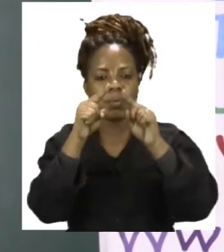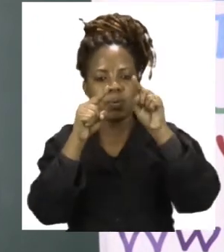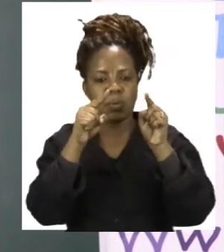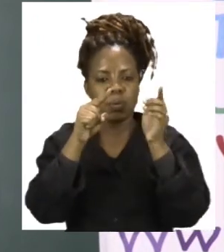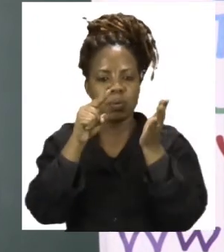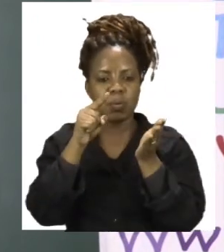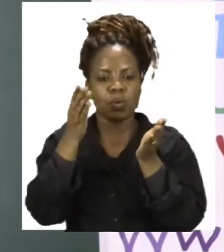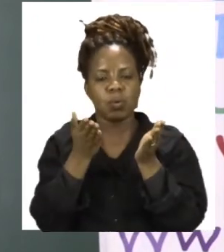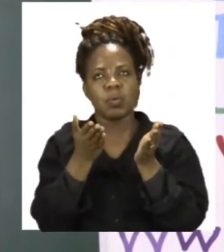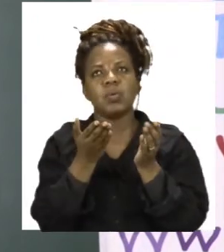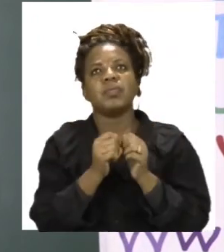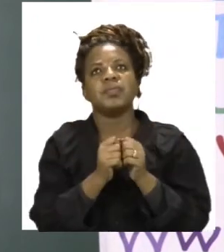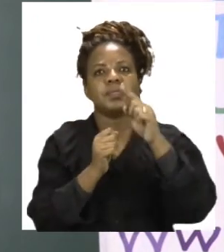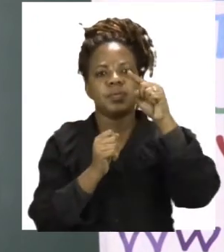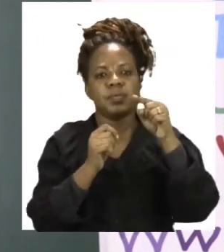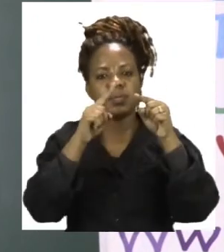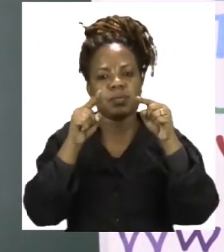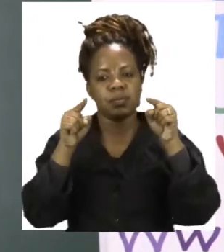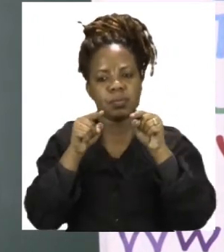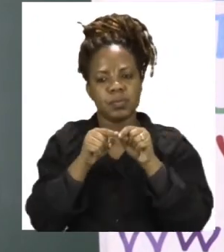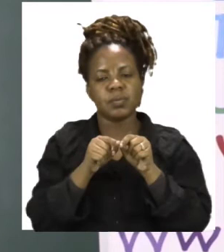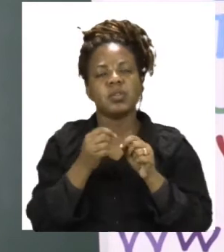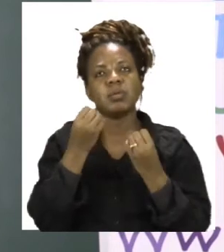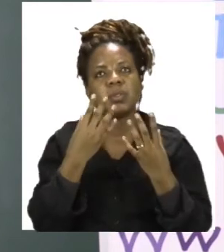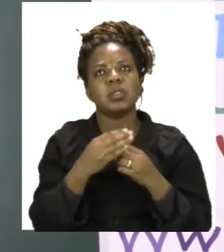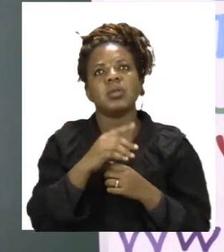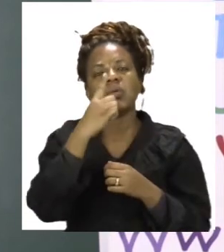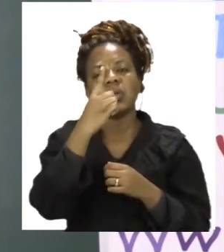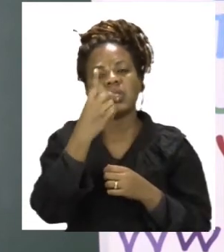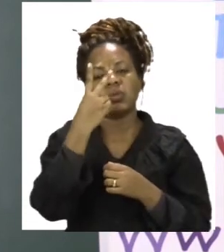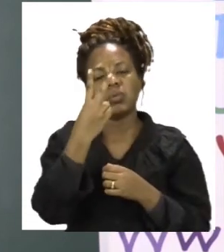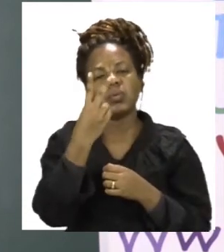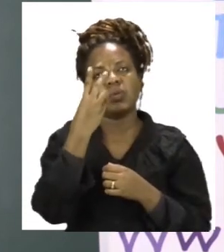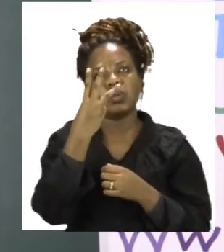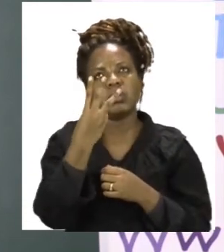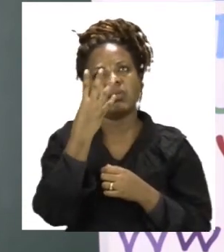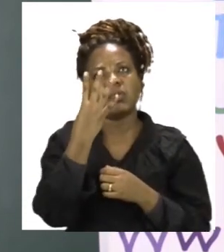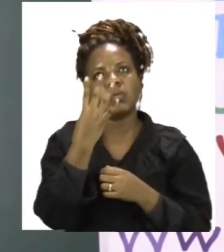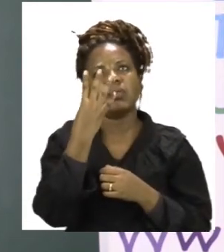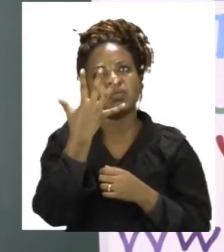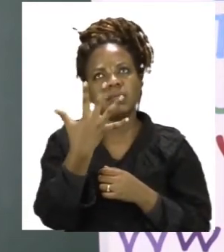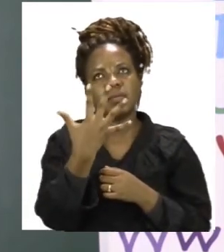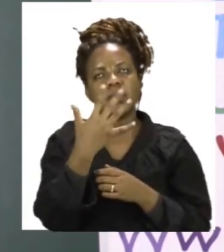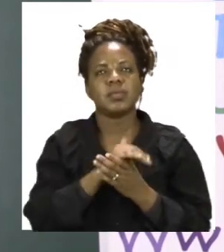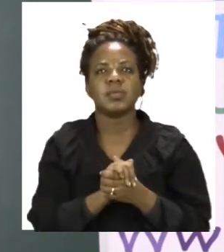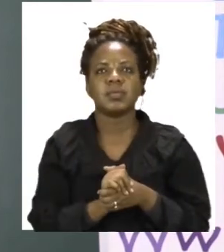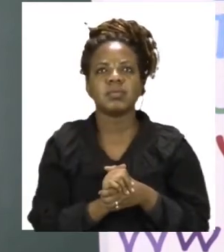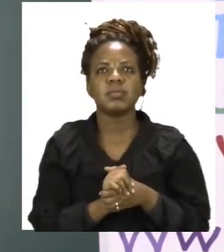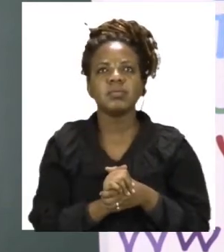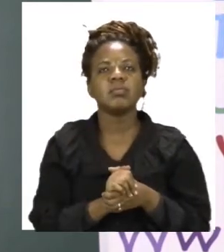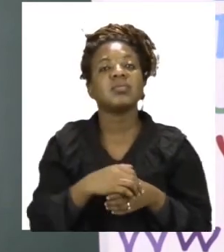to be sure. 1, 2, 3, 4, 5. So there